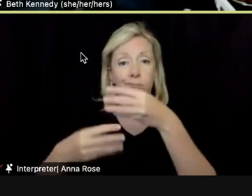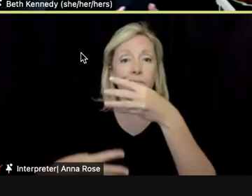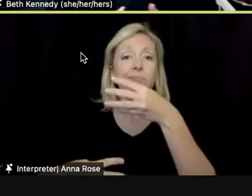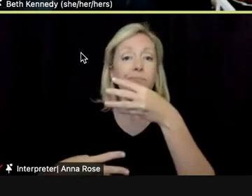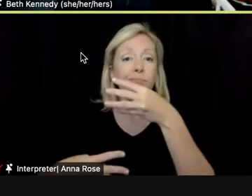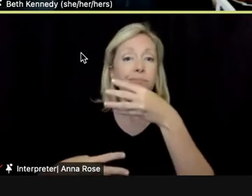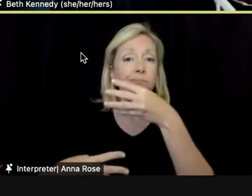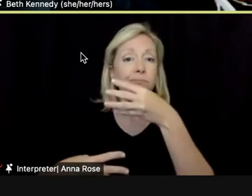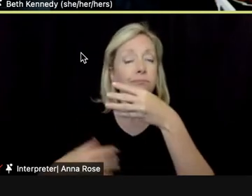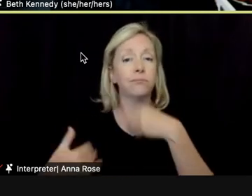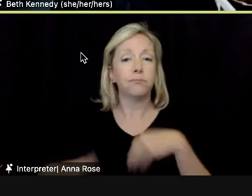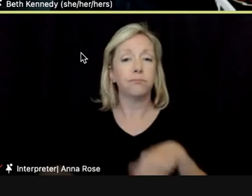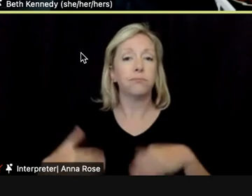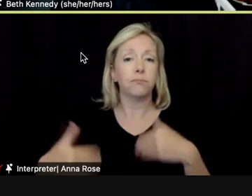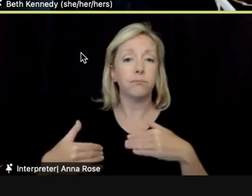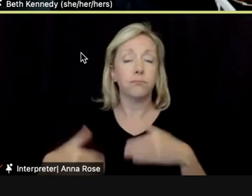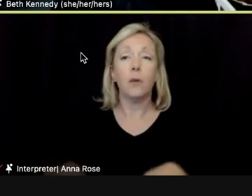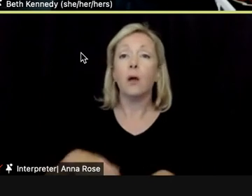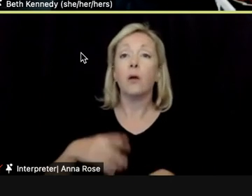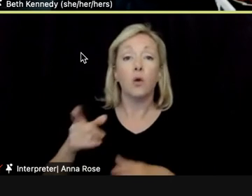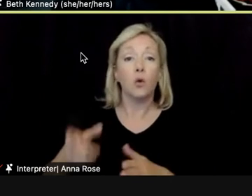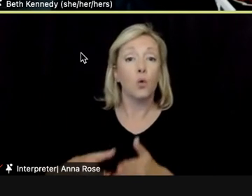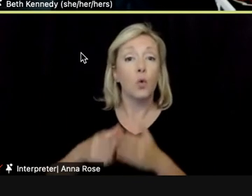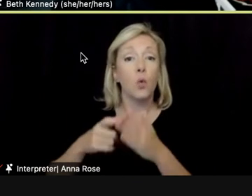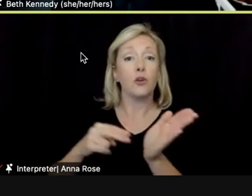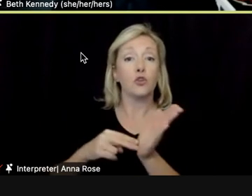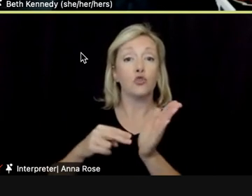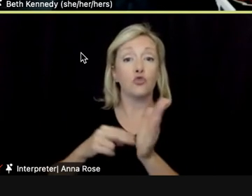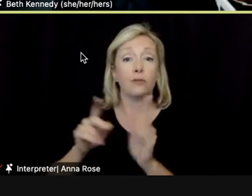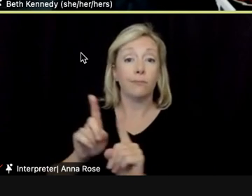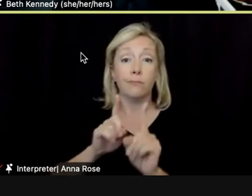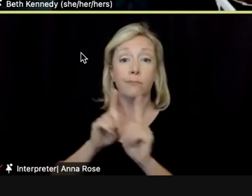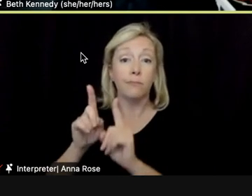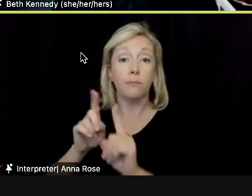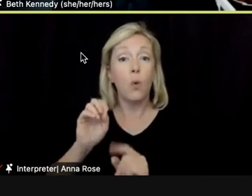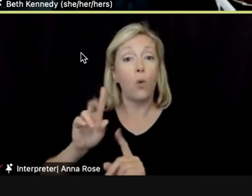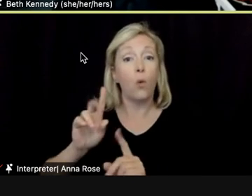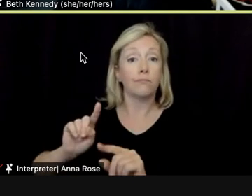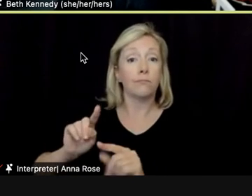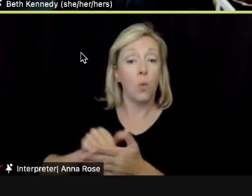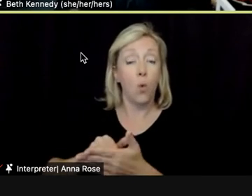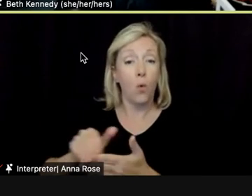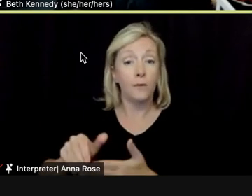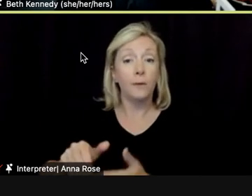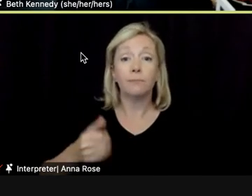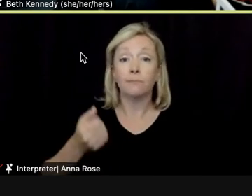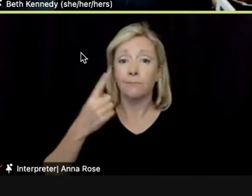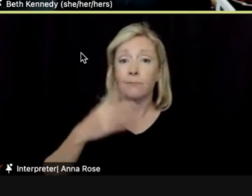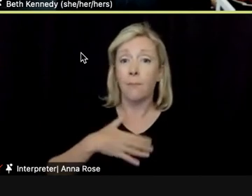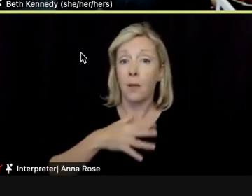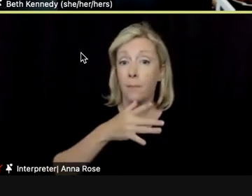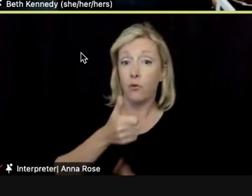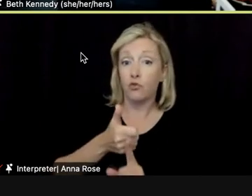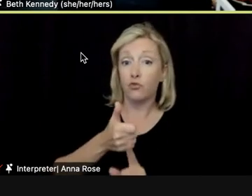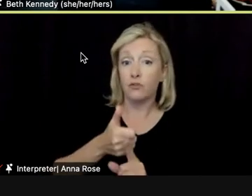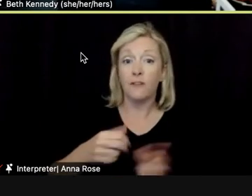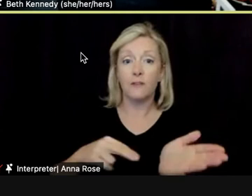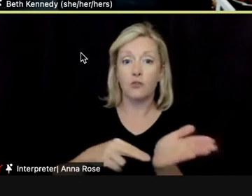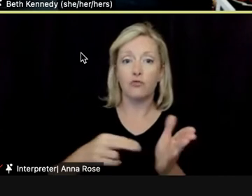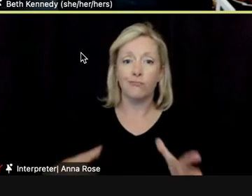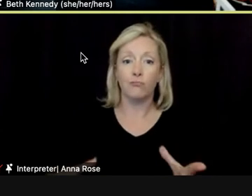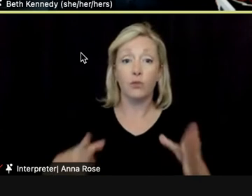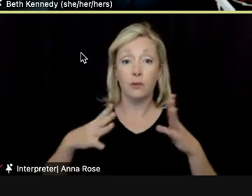a person, and they actually require nursing care. Now, nurses, my mom is a retired nurse.